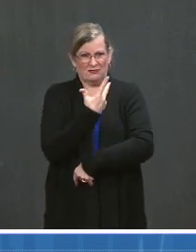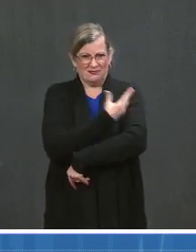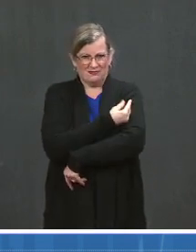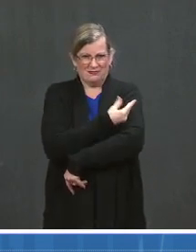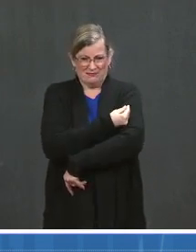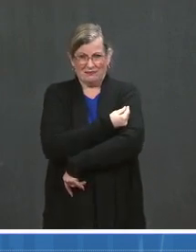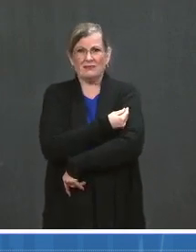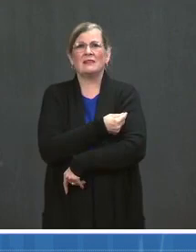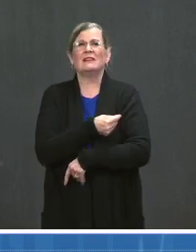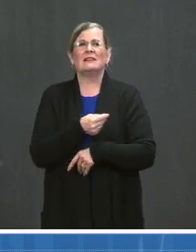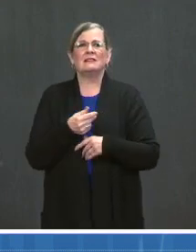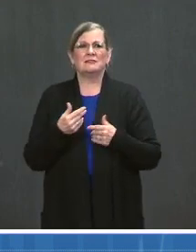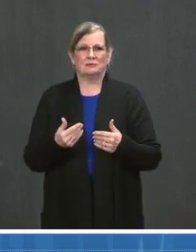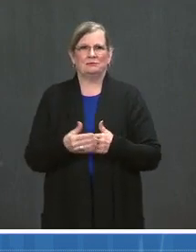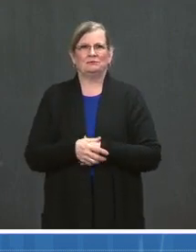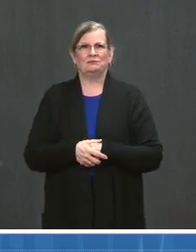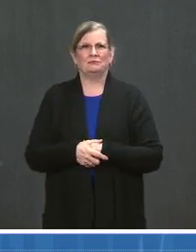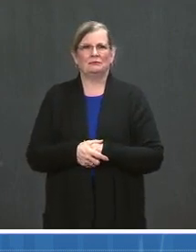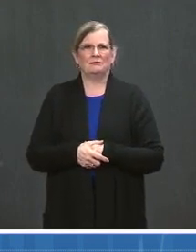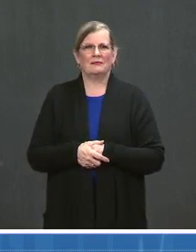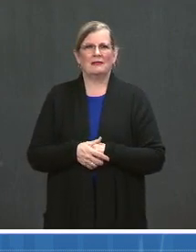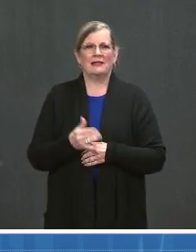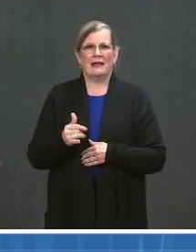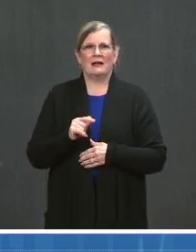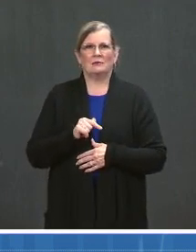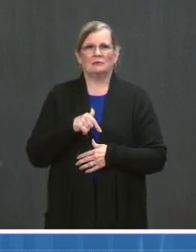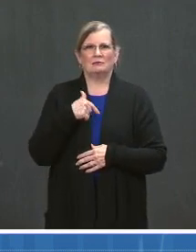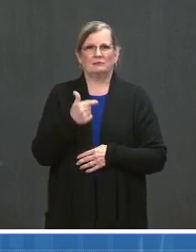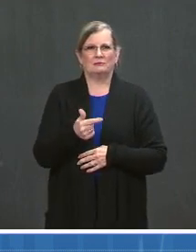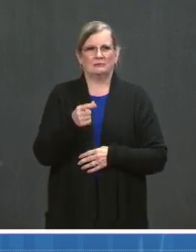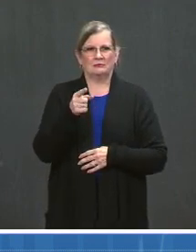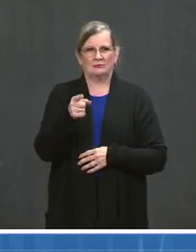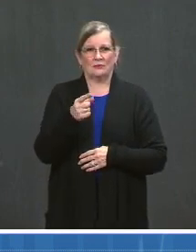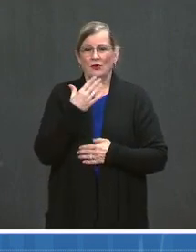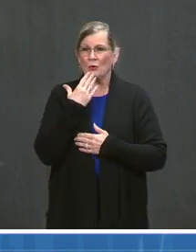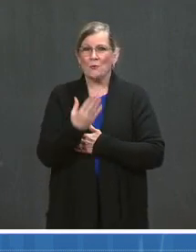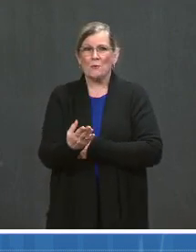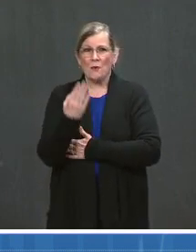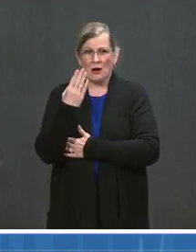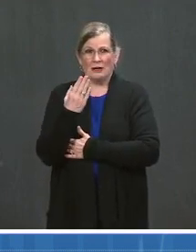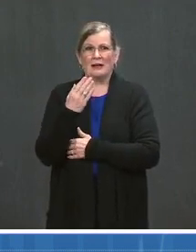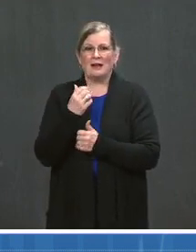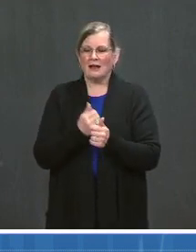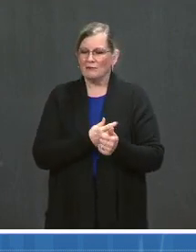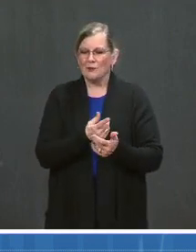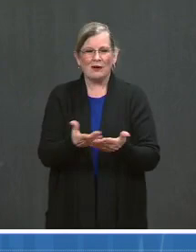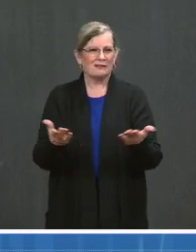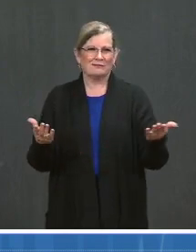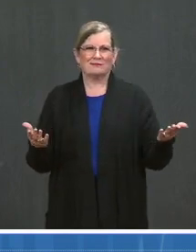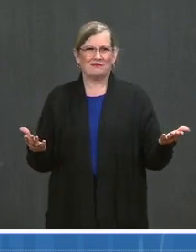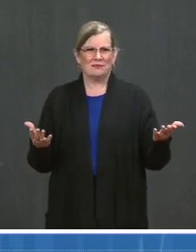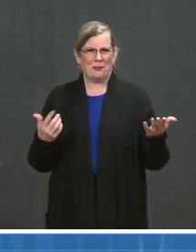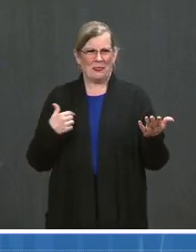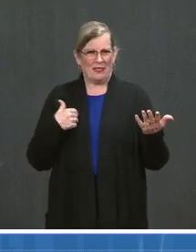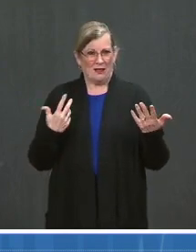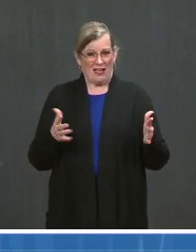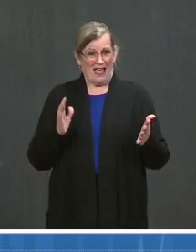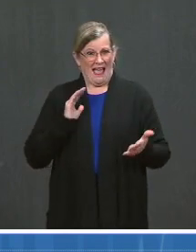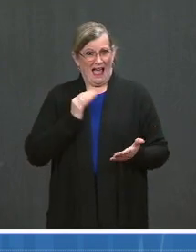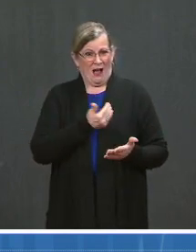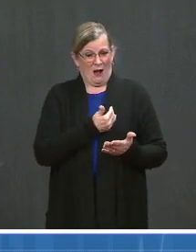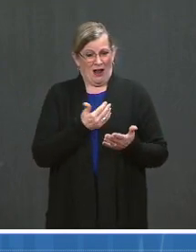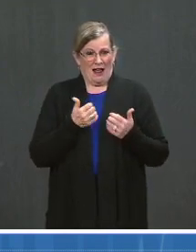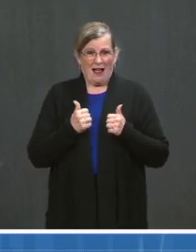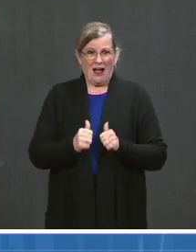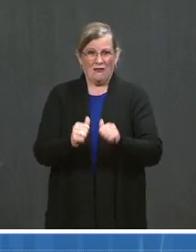Thank you, Jeff, and good morning, everyone. I want to start today by reiterating with an update of our vaccination efforts. We are now vaccinating close